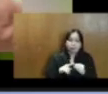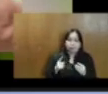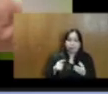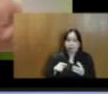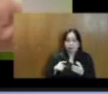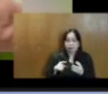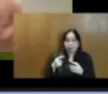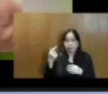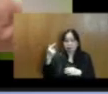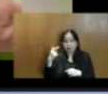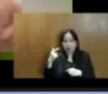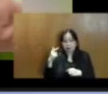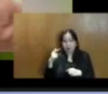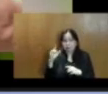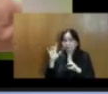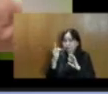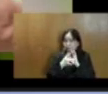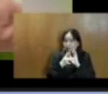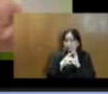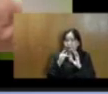the green digital,